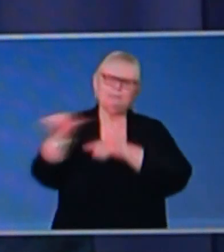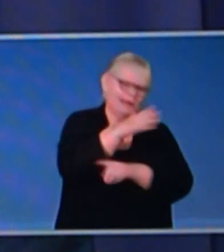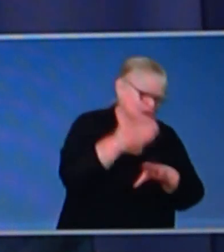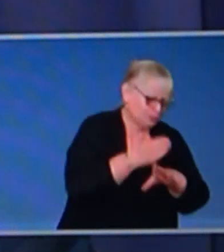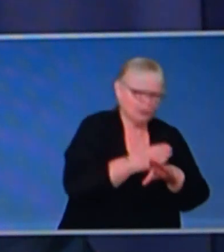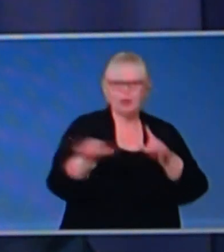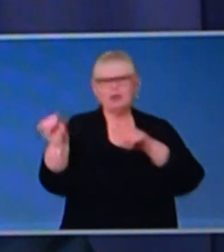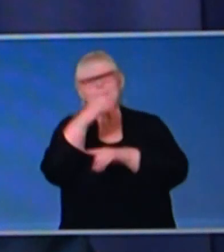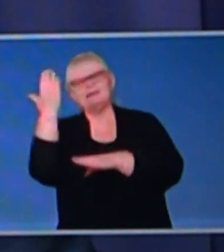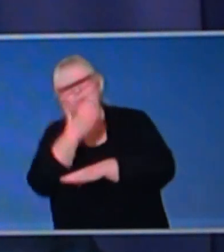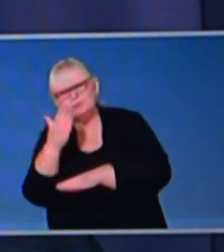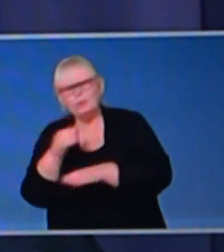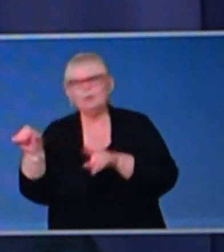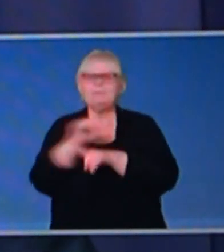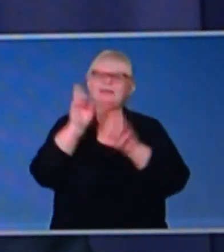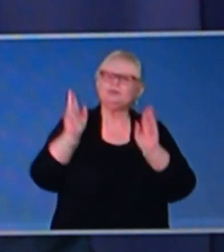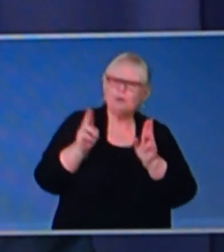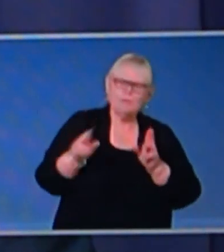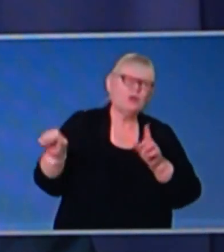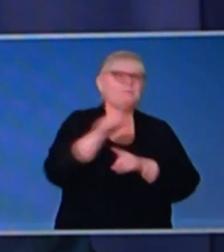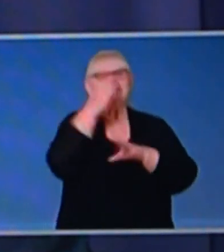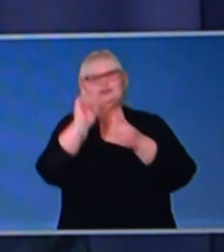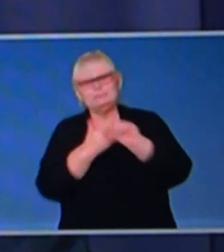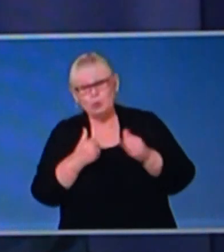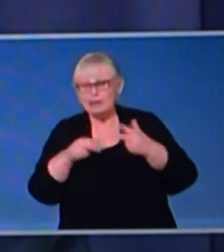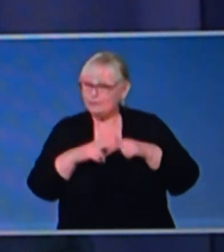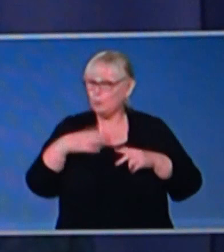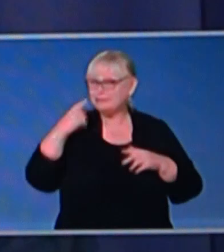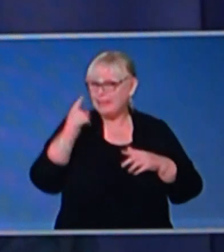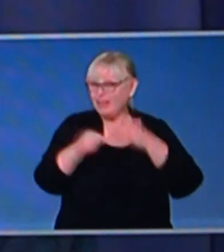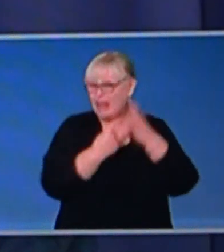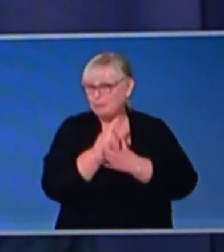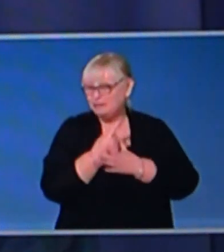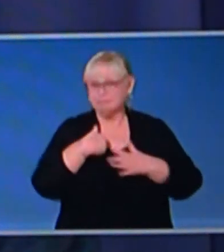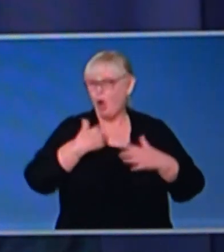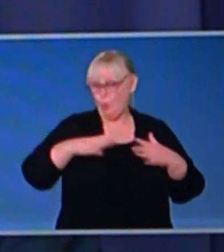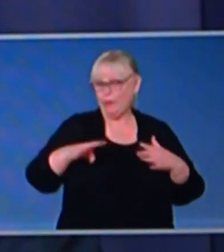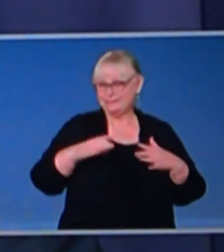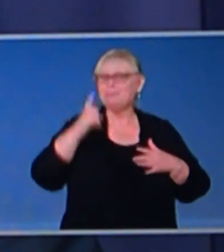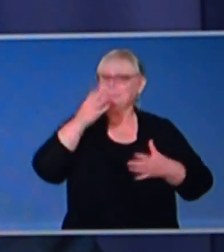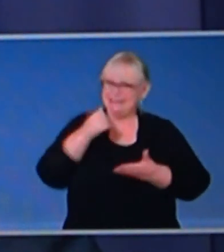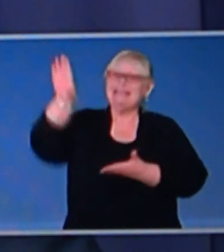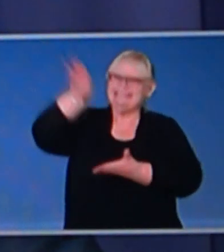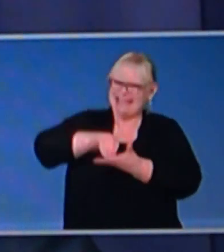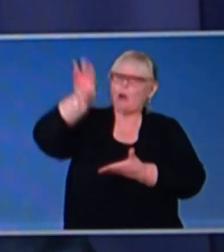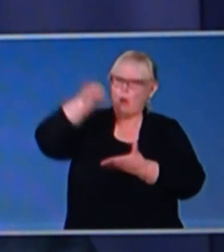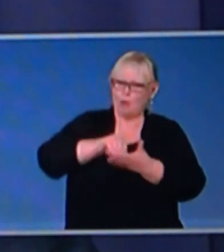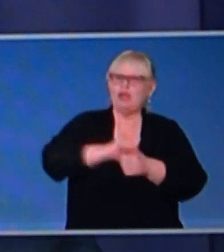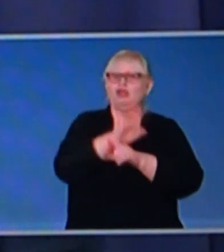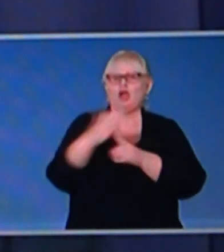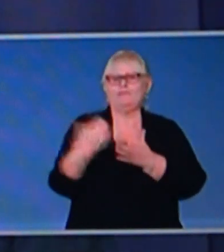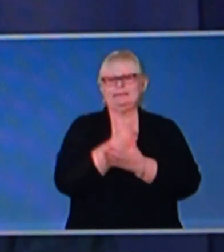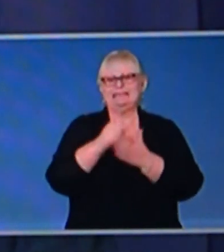school, get back to normal, get back to sport. And if you want to see that happen, I want to see that happen, download the COVID Safe